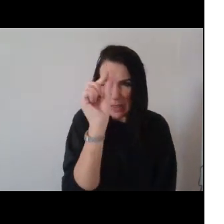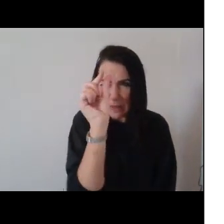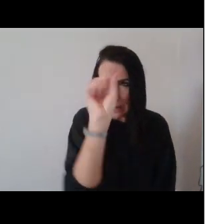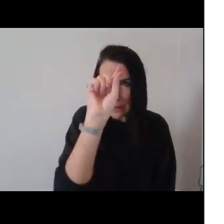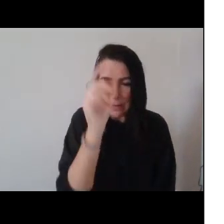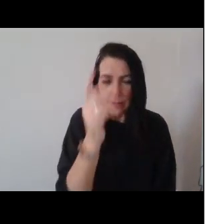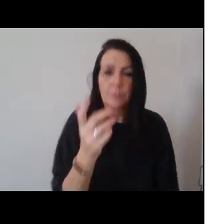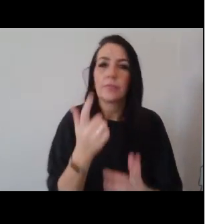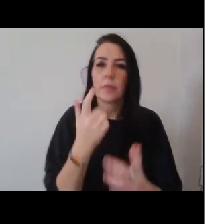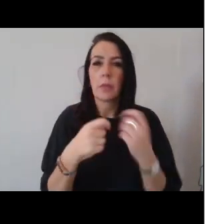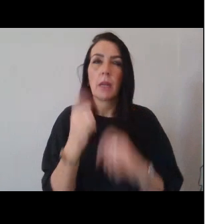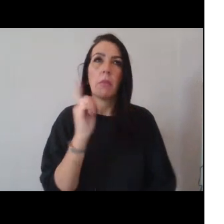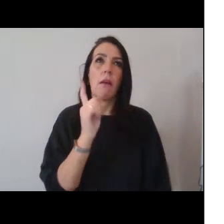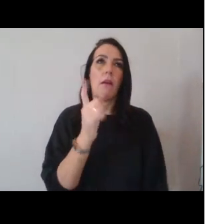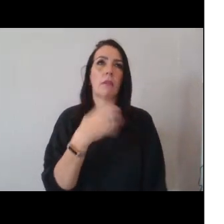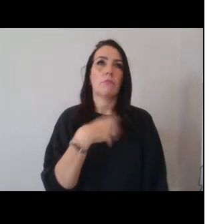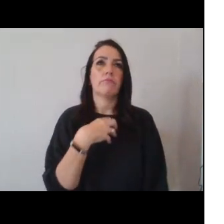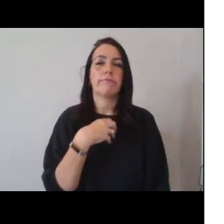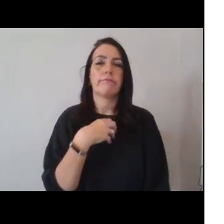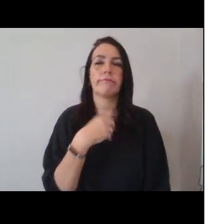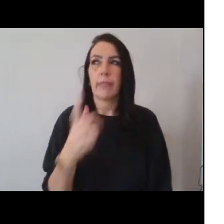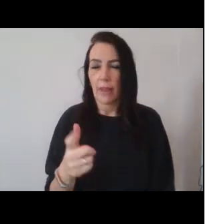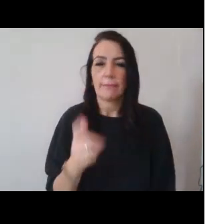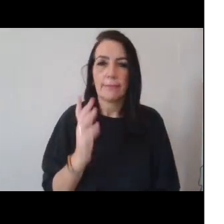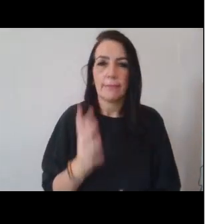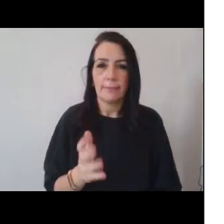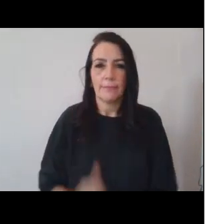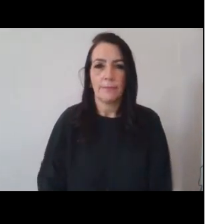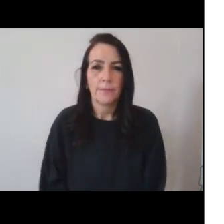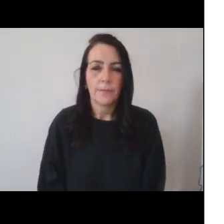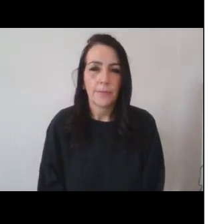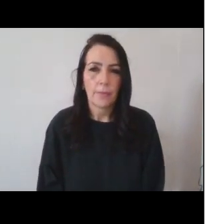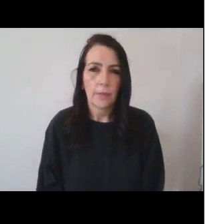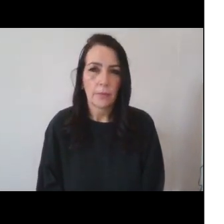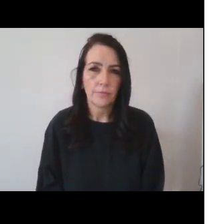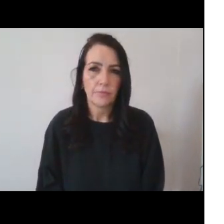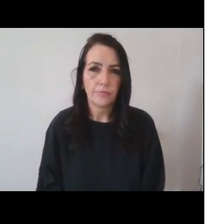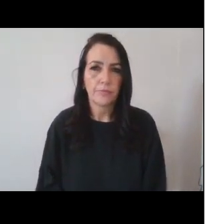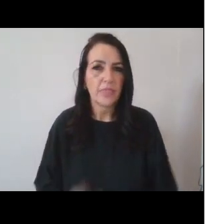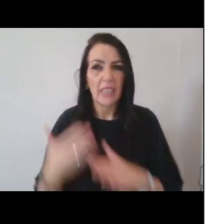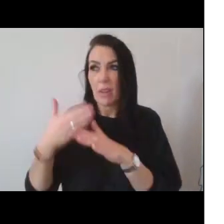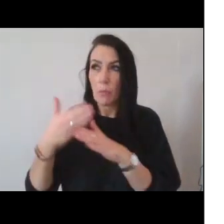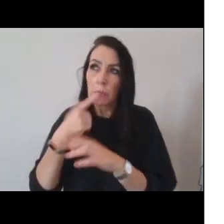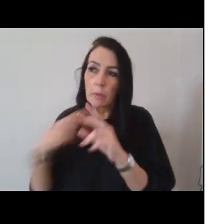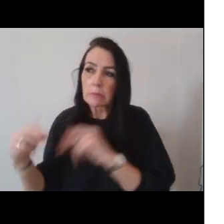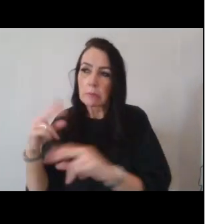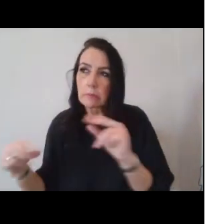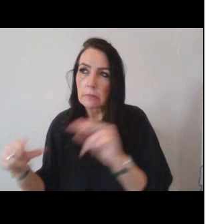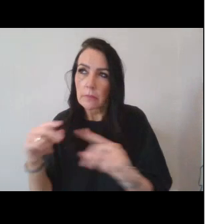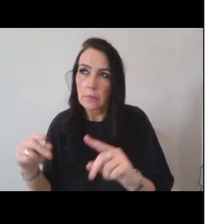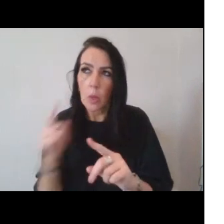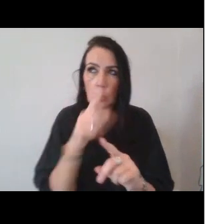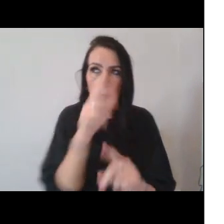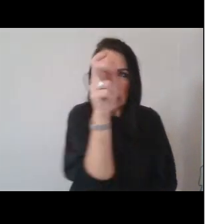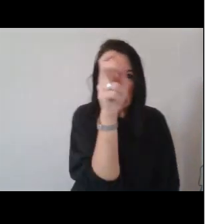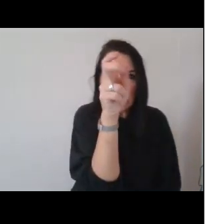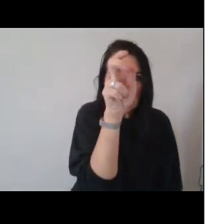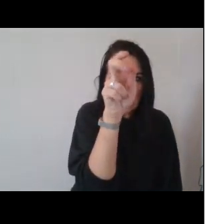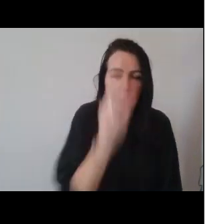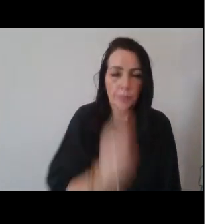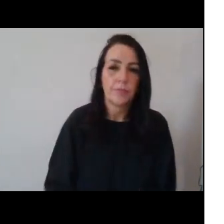and it can back up some of the messages that I have been hearing in my workforce through employee engagement. We also need to